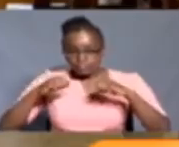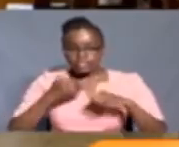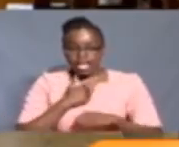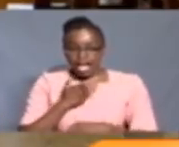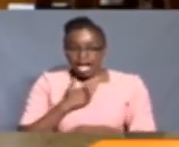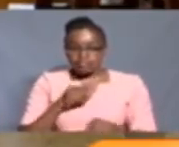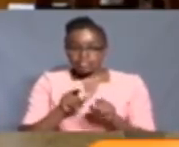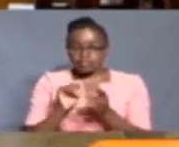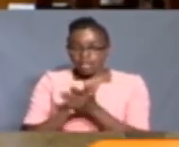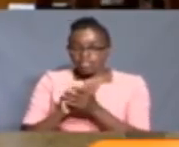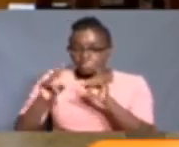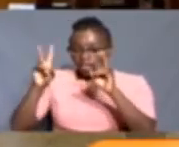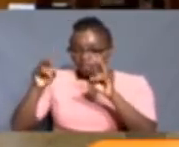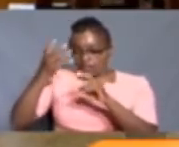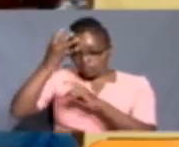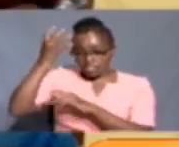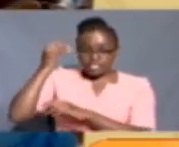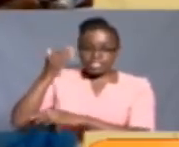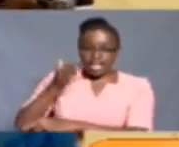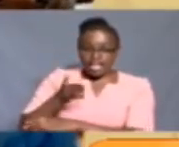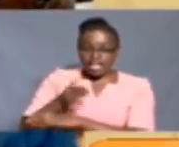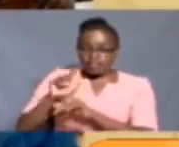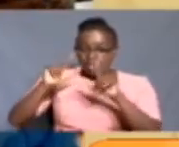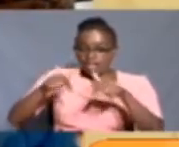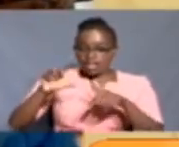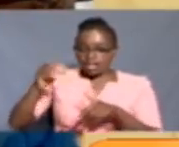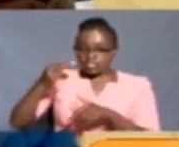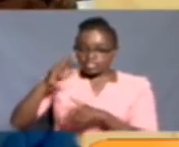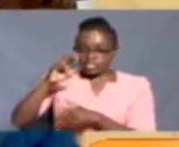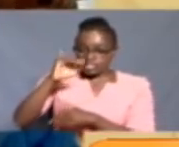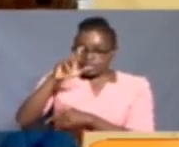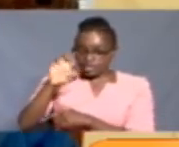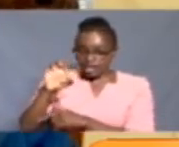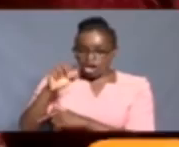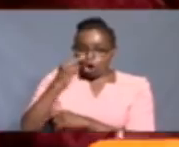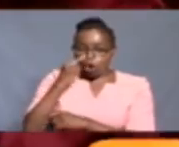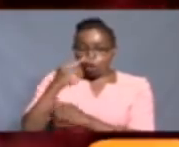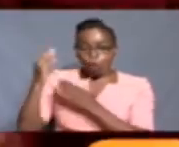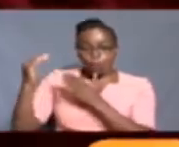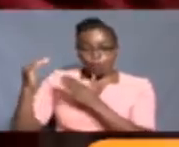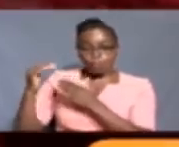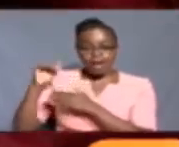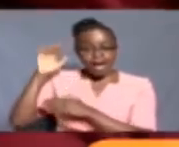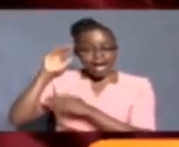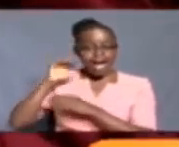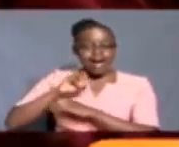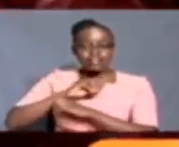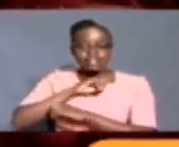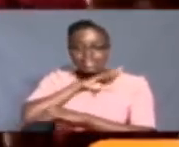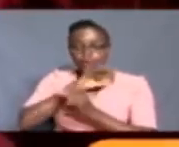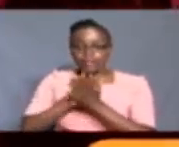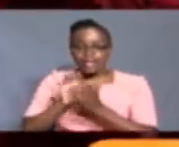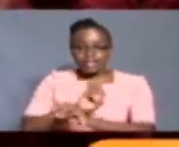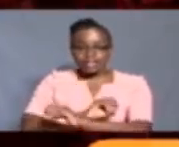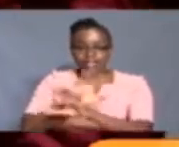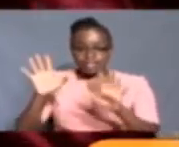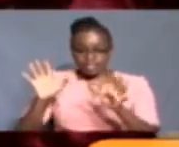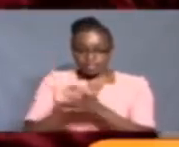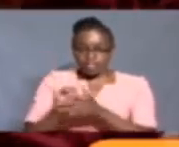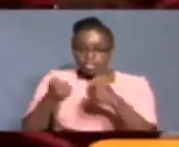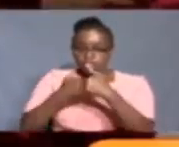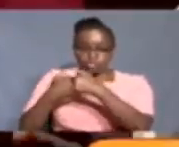It's a slogan the sisters hear at Limuru Cheshire Home. Hope is heard loud and clear to